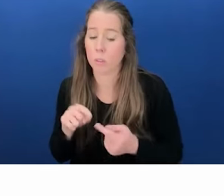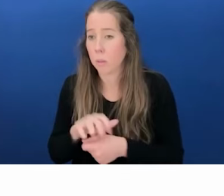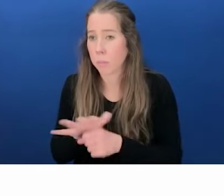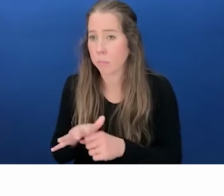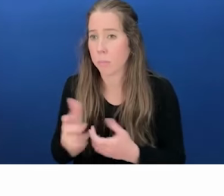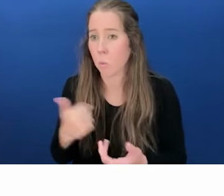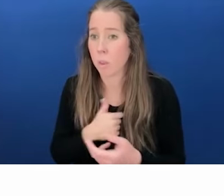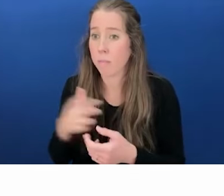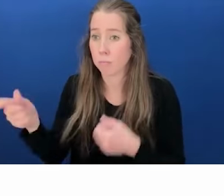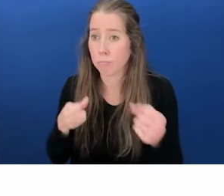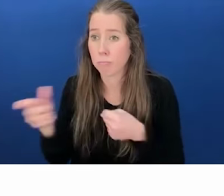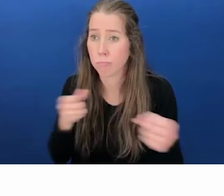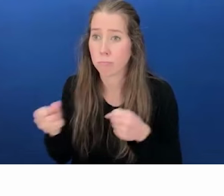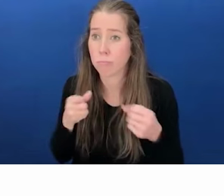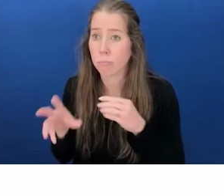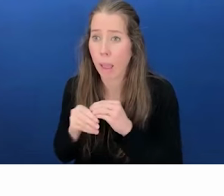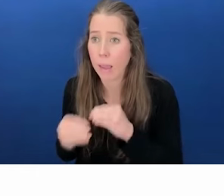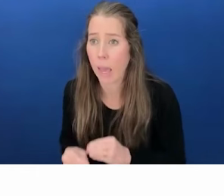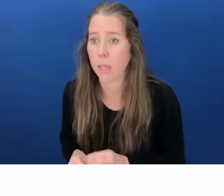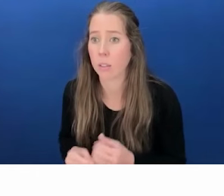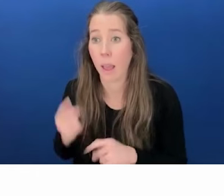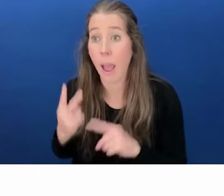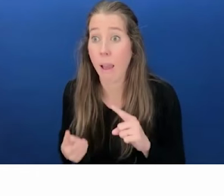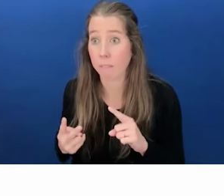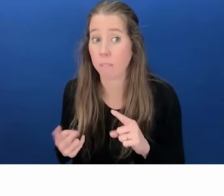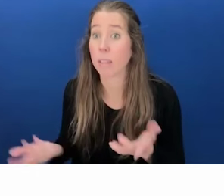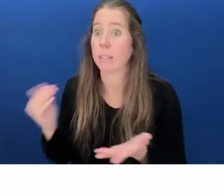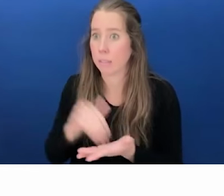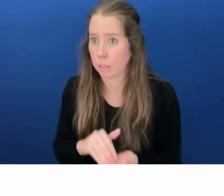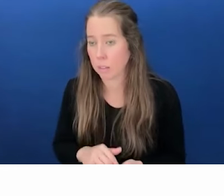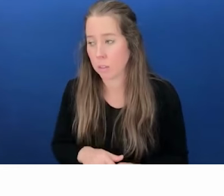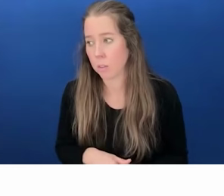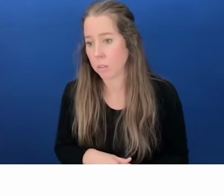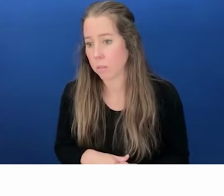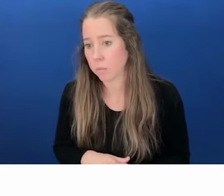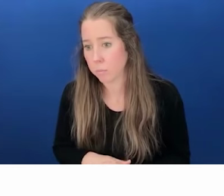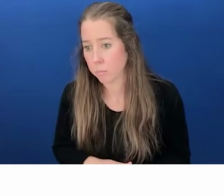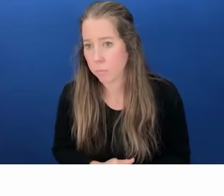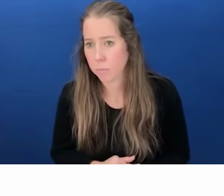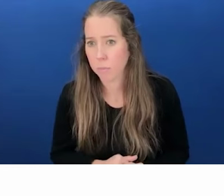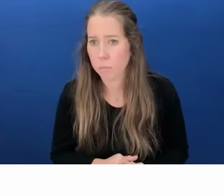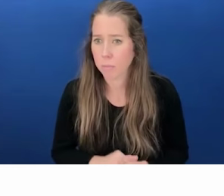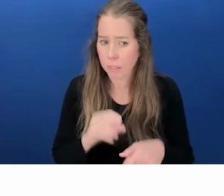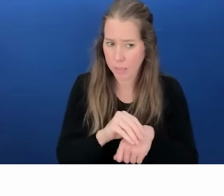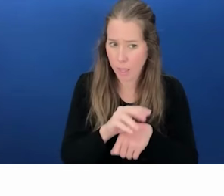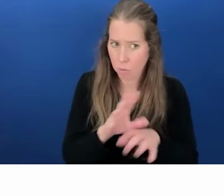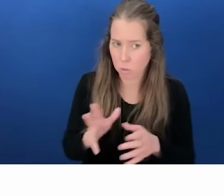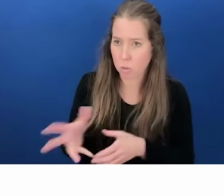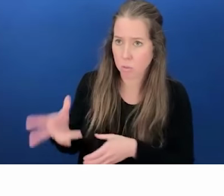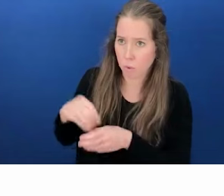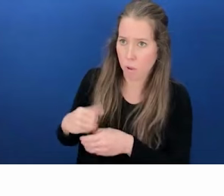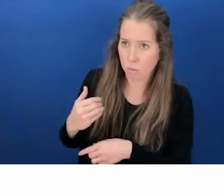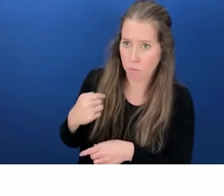we've added, we've added half over again. So Aren't counselors on our side? yeah, counselors. On